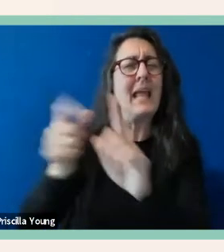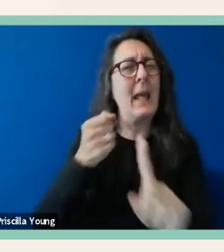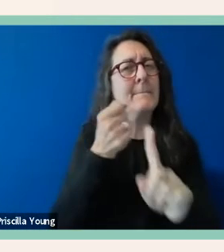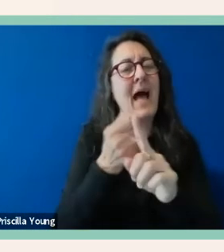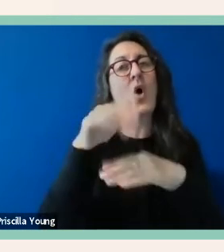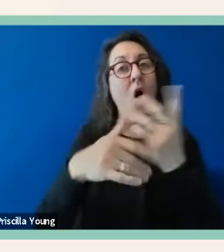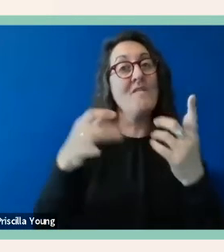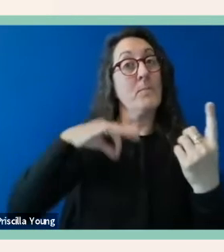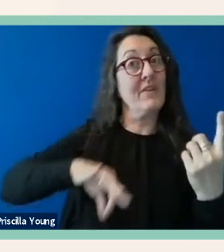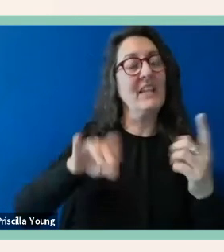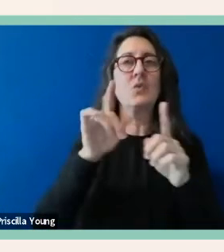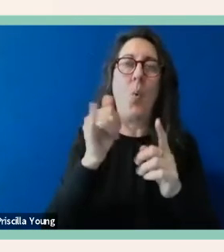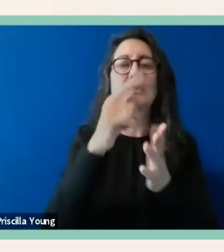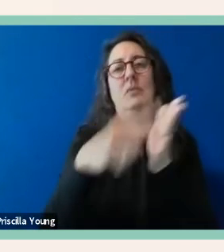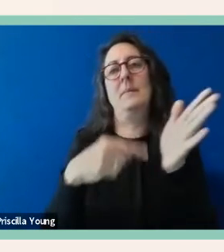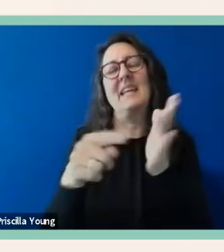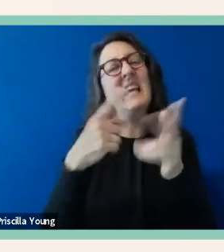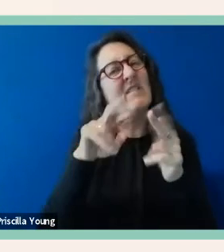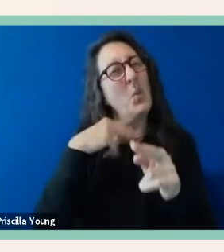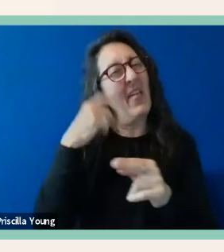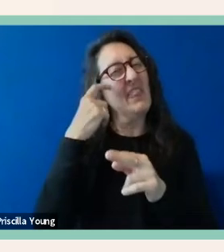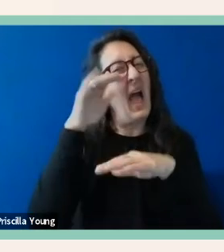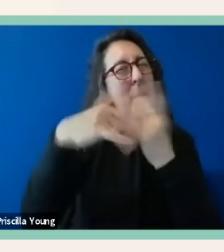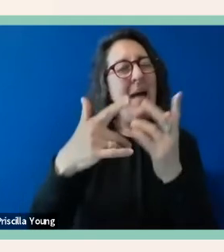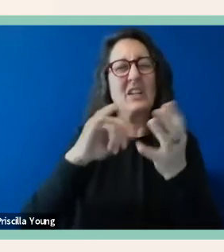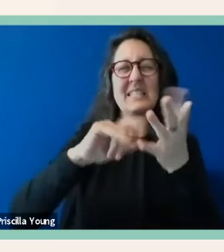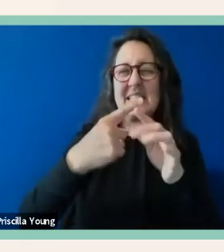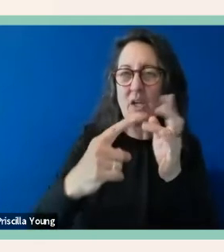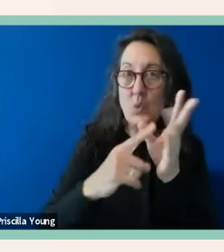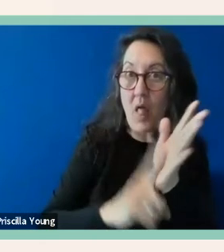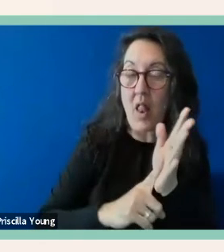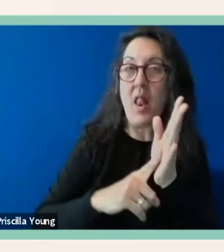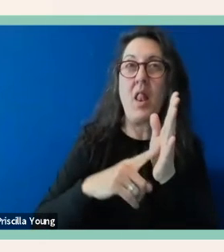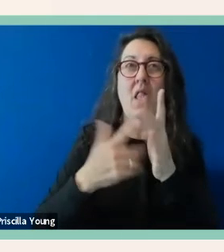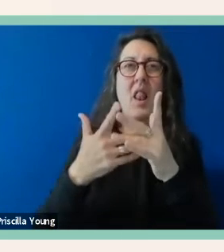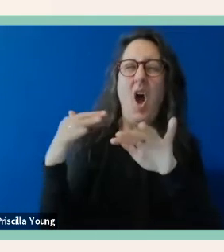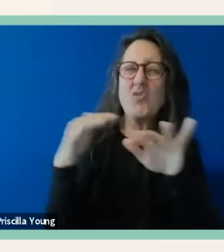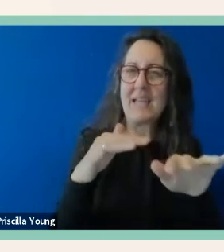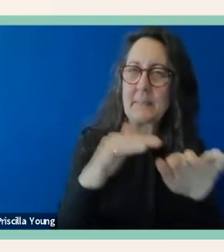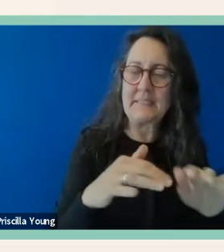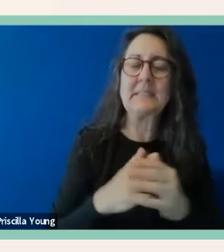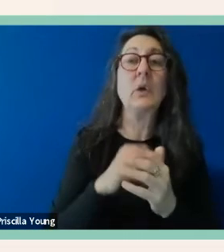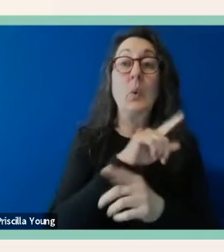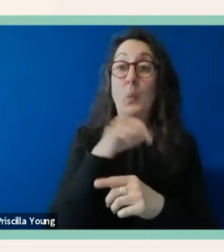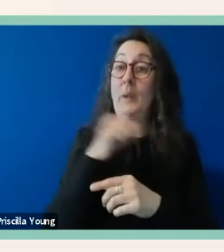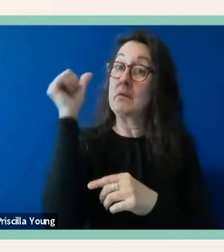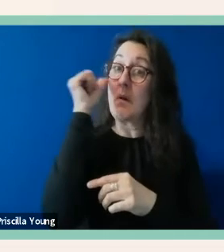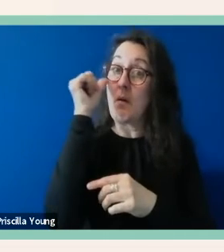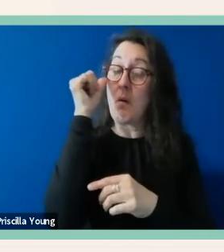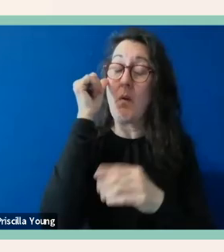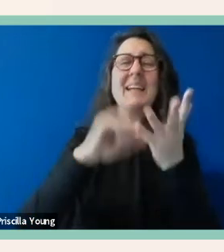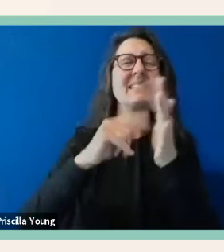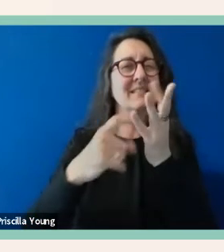privilege or discrimination. So when we're thinking about sexual harassment, we think, okay, we know from the evidence that sexual harassment